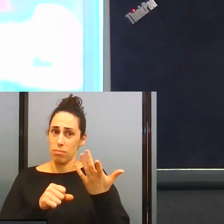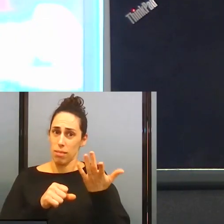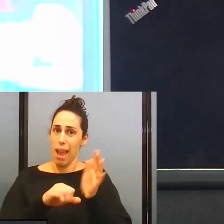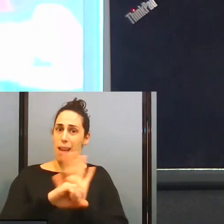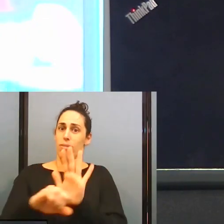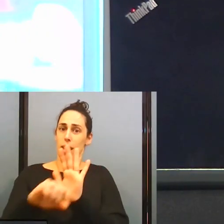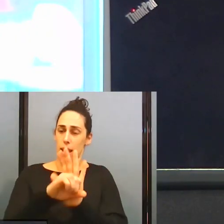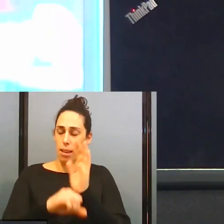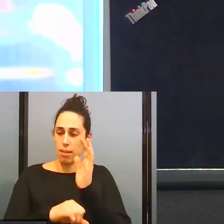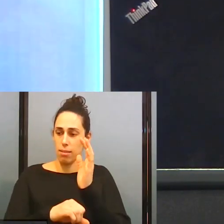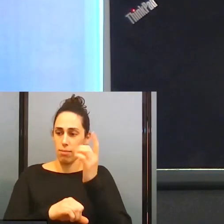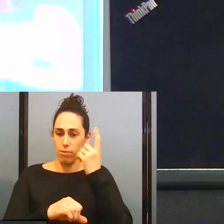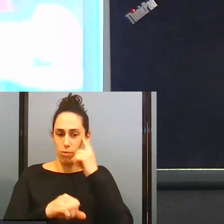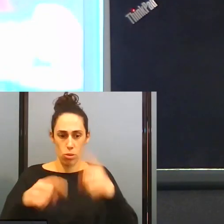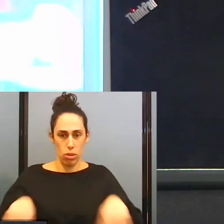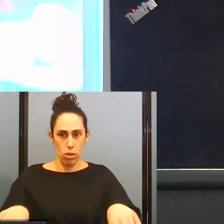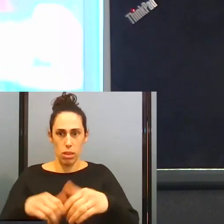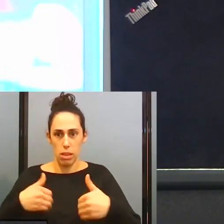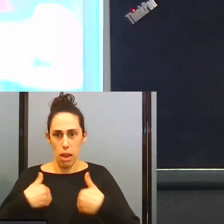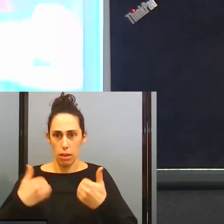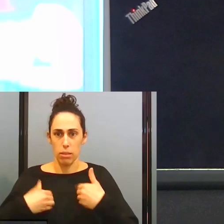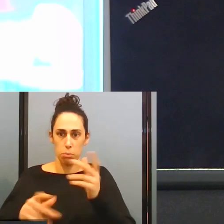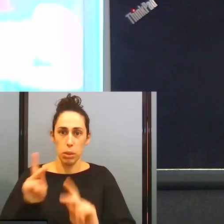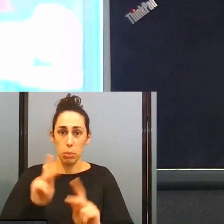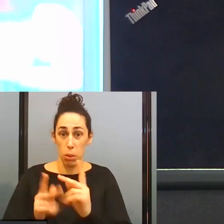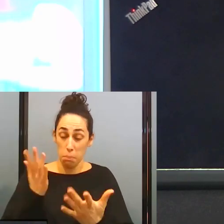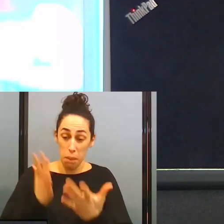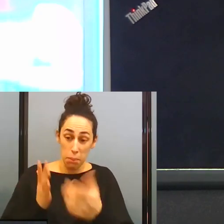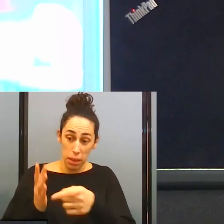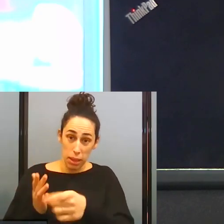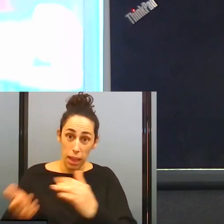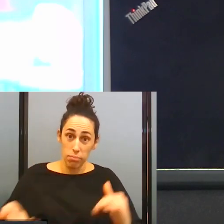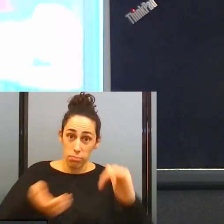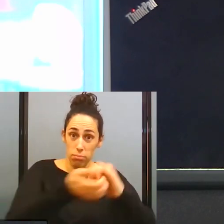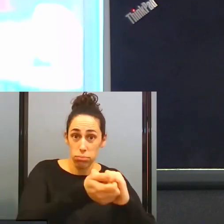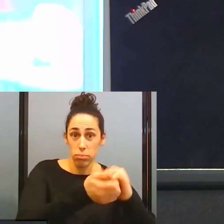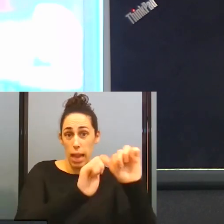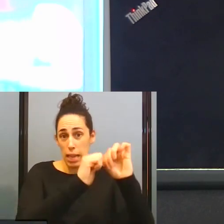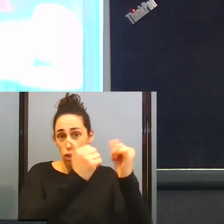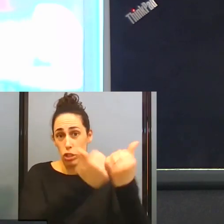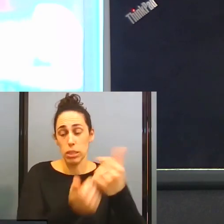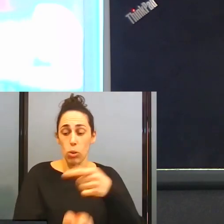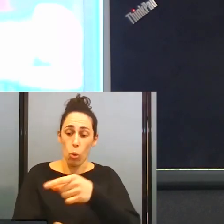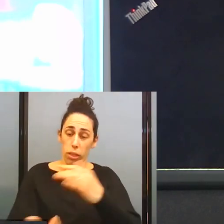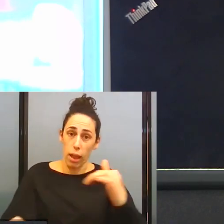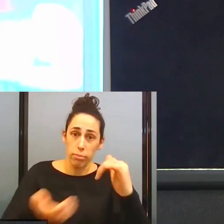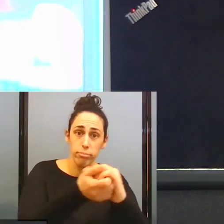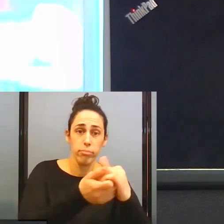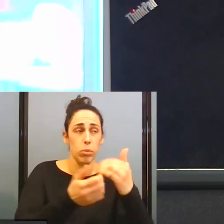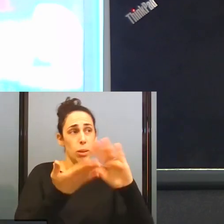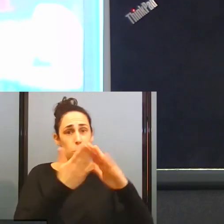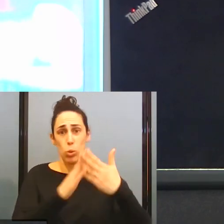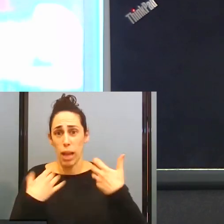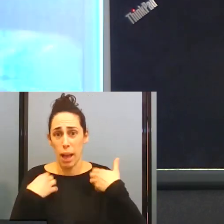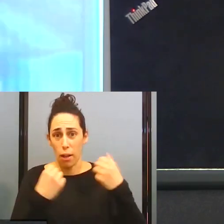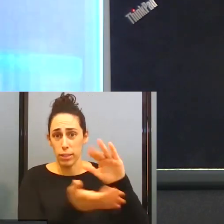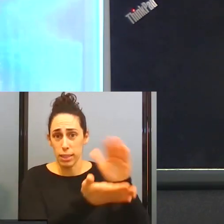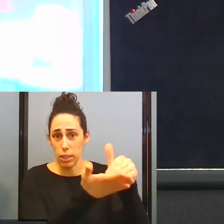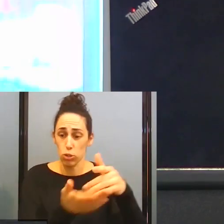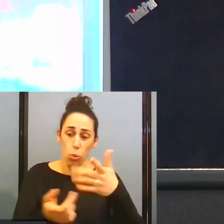service agency, other agencies, whether it's community health centers or